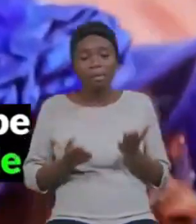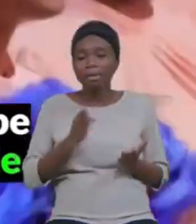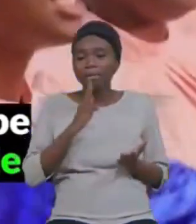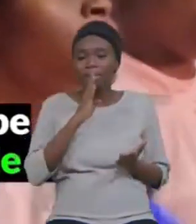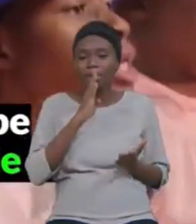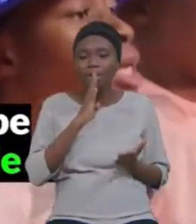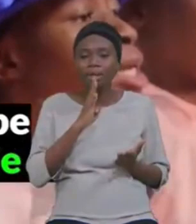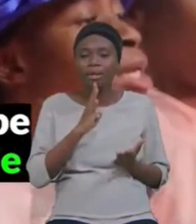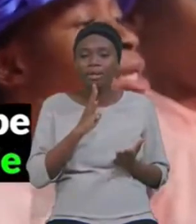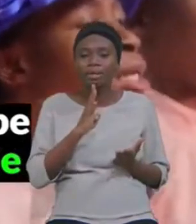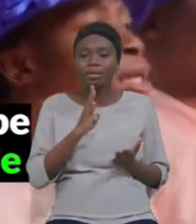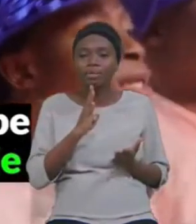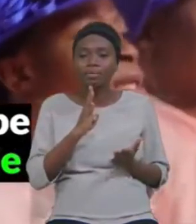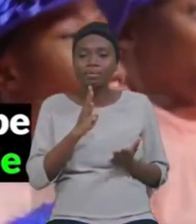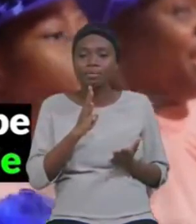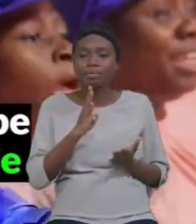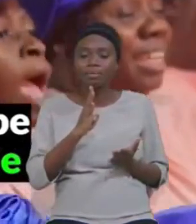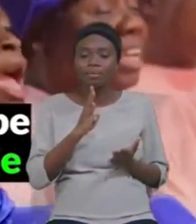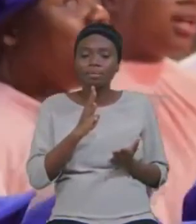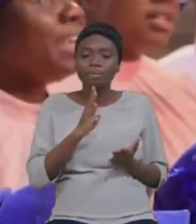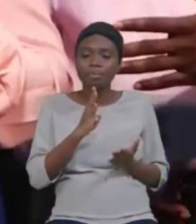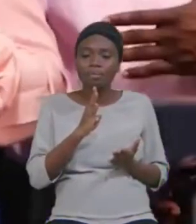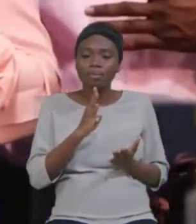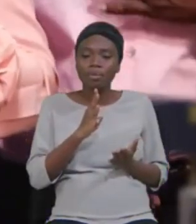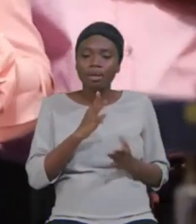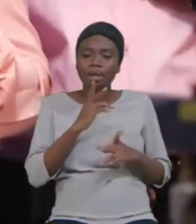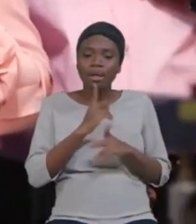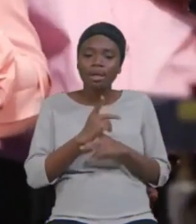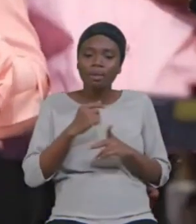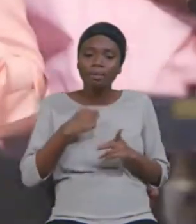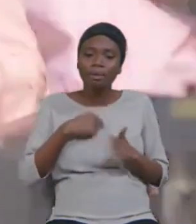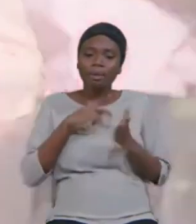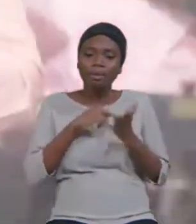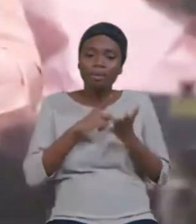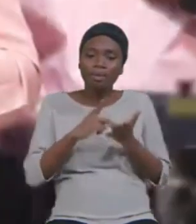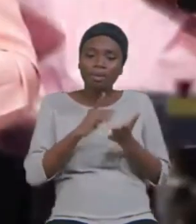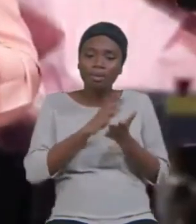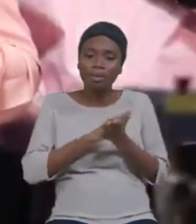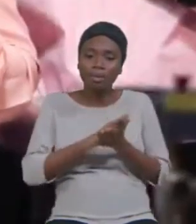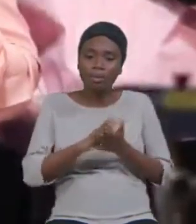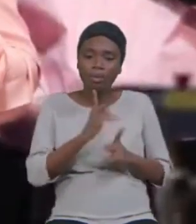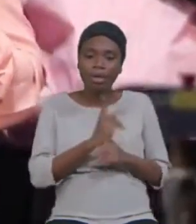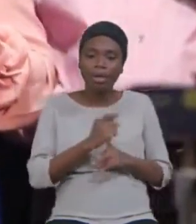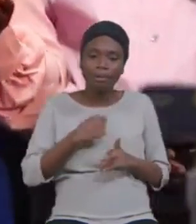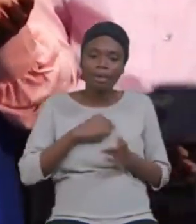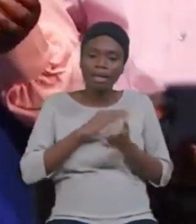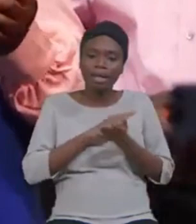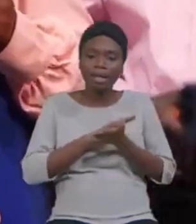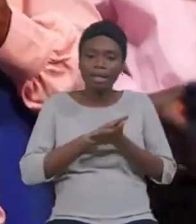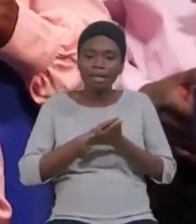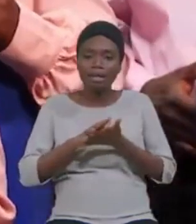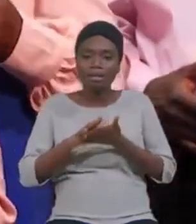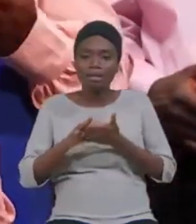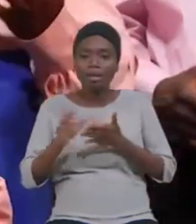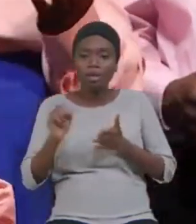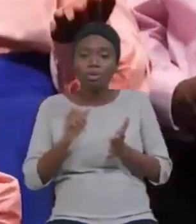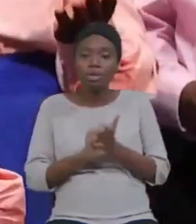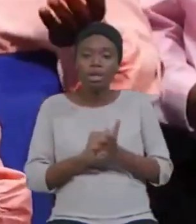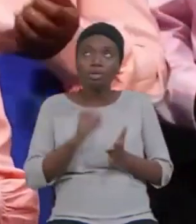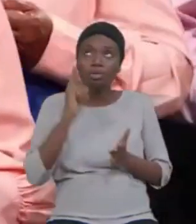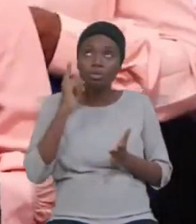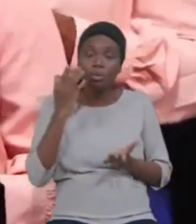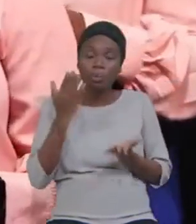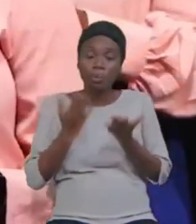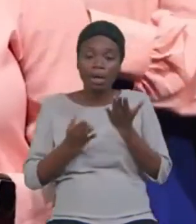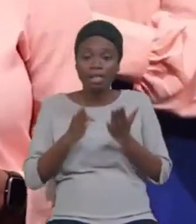I may be. Keep me pure. Keep me pure. Keep me clean so that